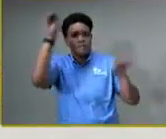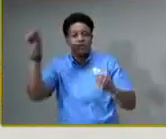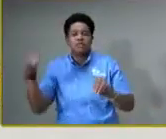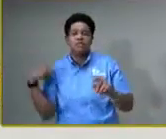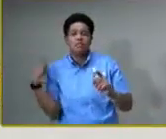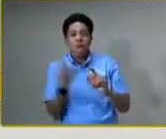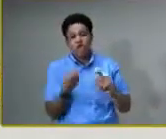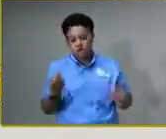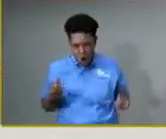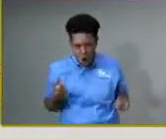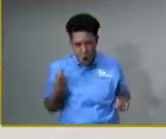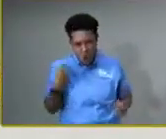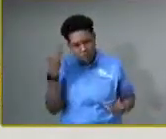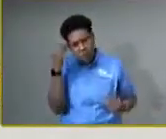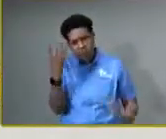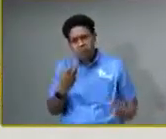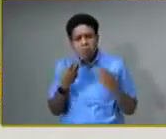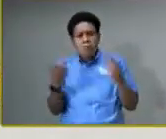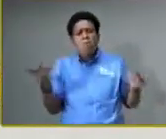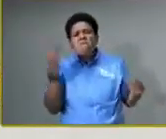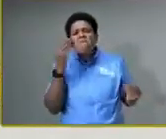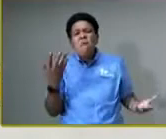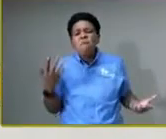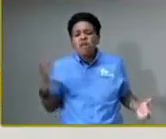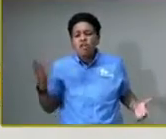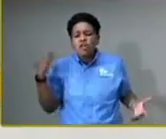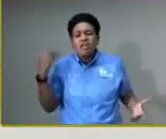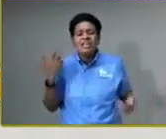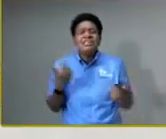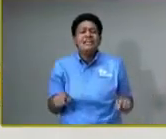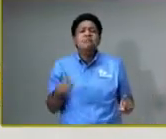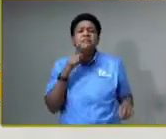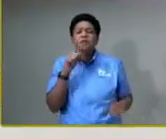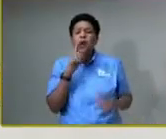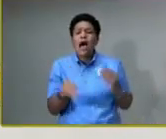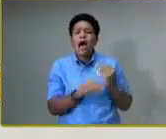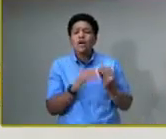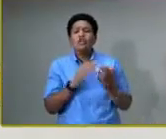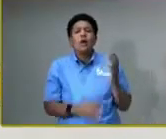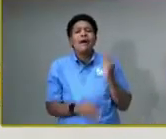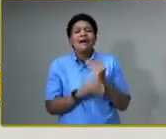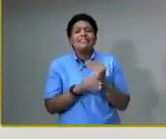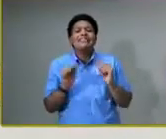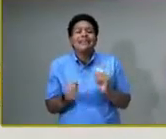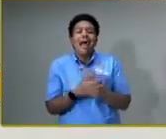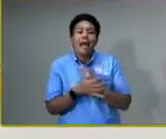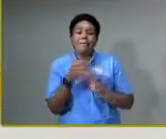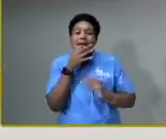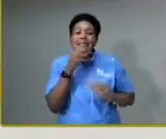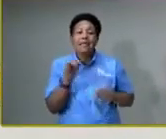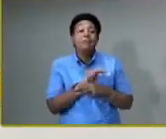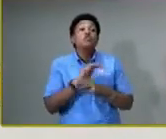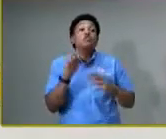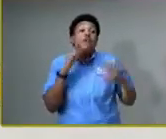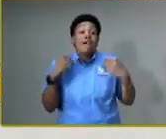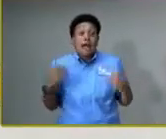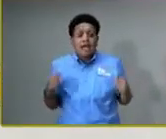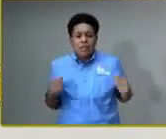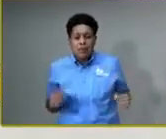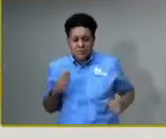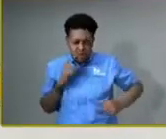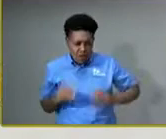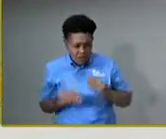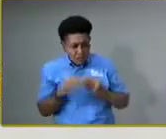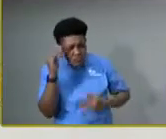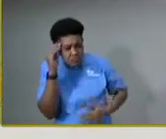believe we had made that public earlier, so that again will add some additional capacity. The Ministry of Health and Wellness had initiated